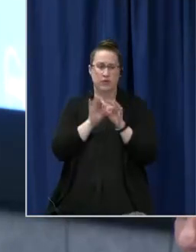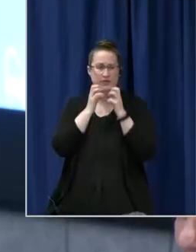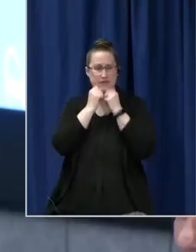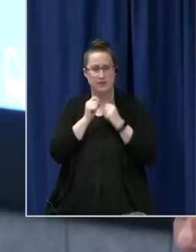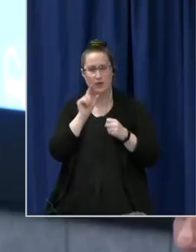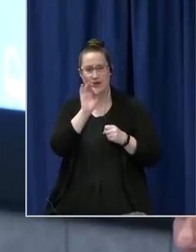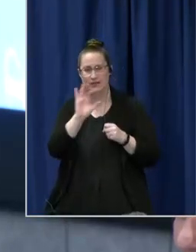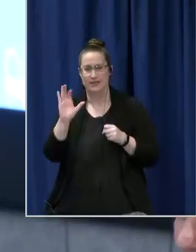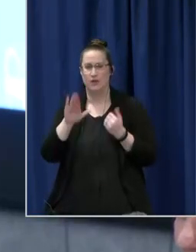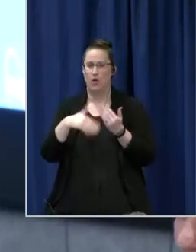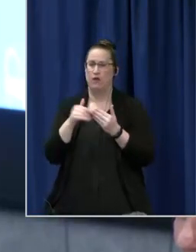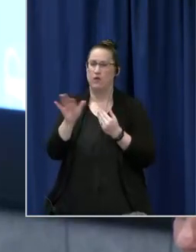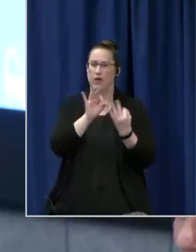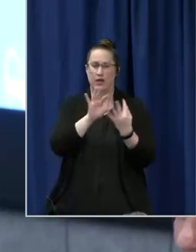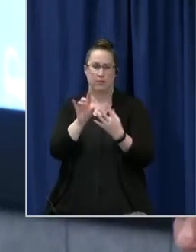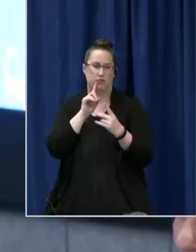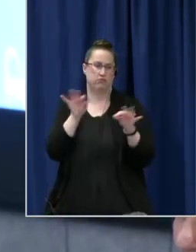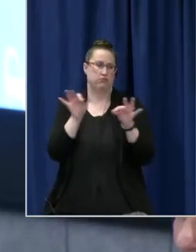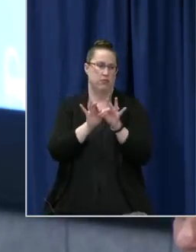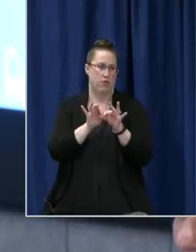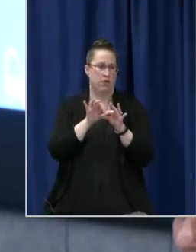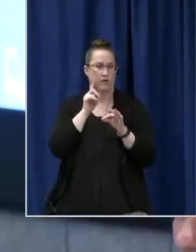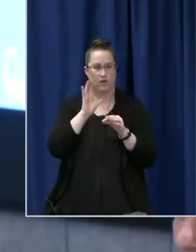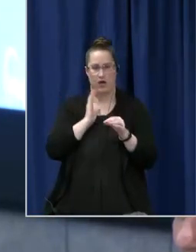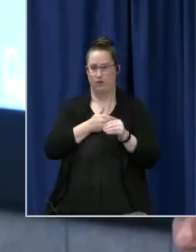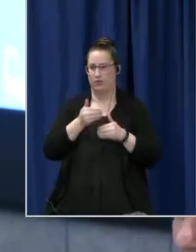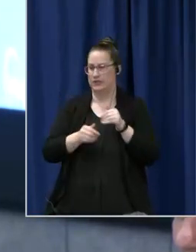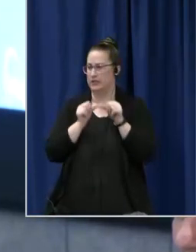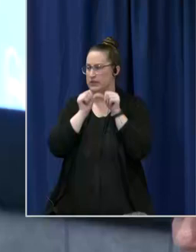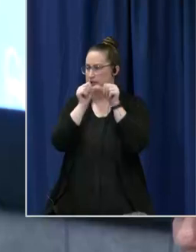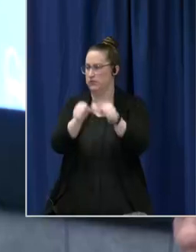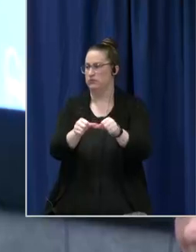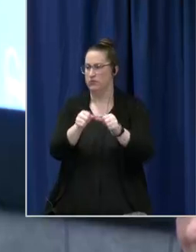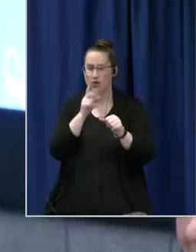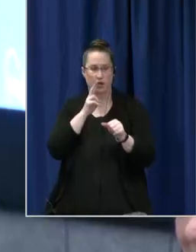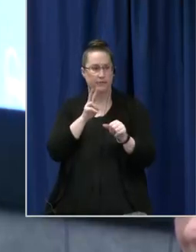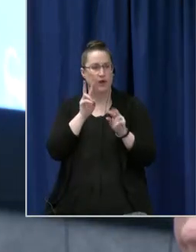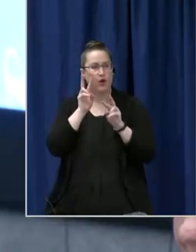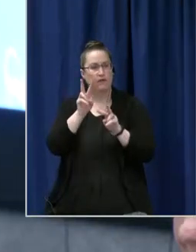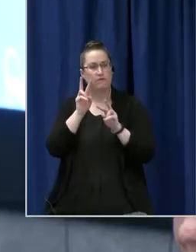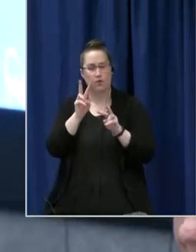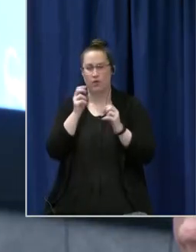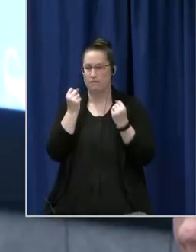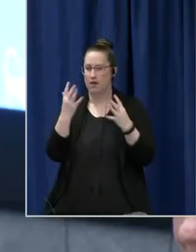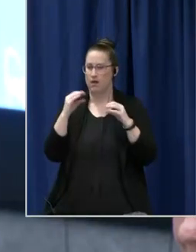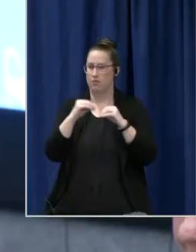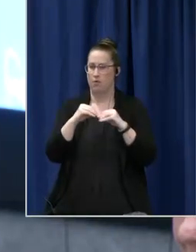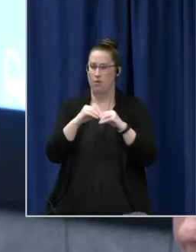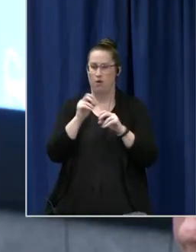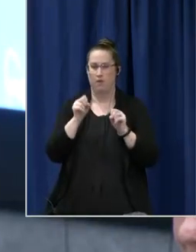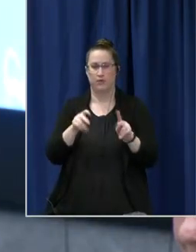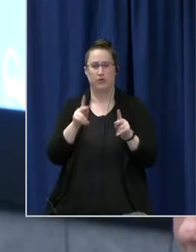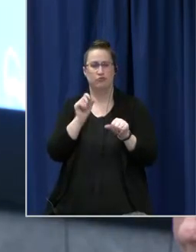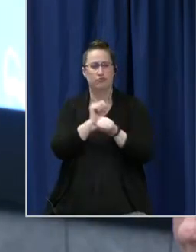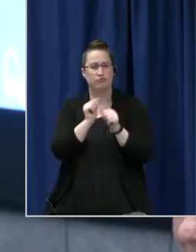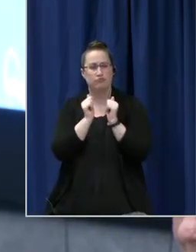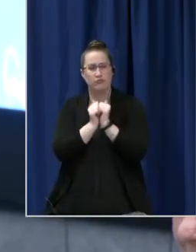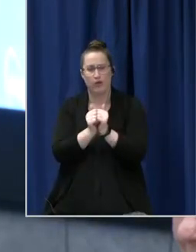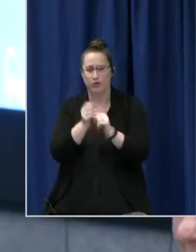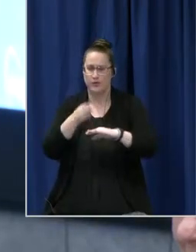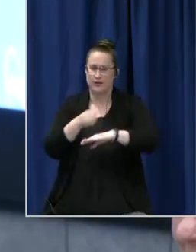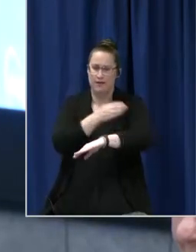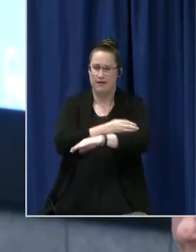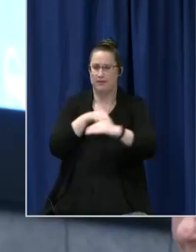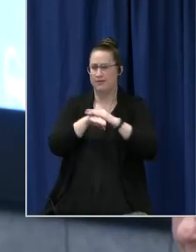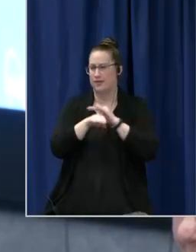of your input is vital for our many proceedings. So I look forward to many more opportunities to work together to enhance disability access